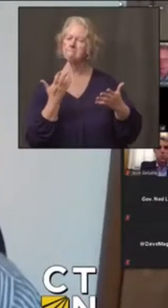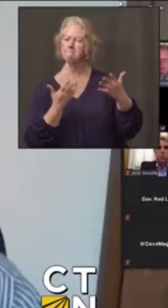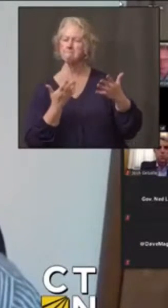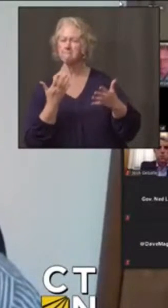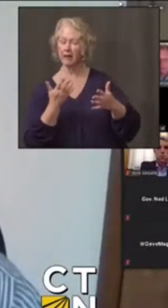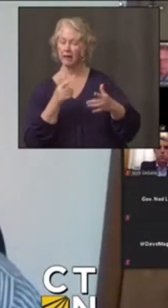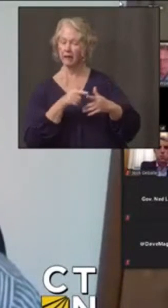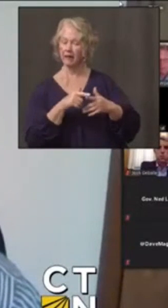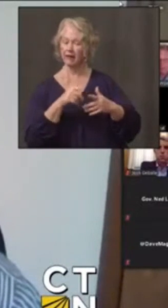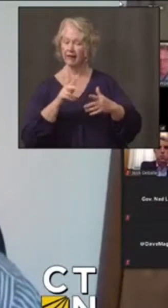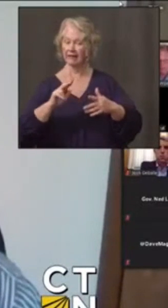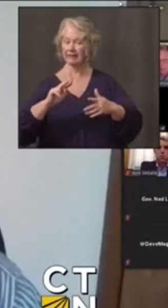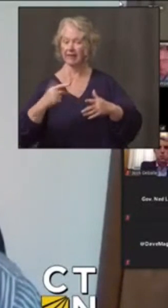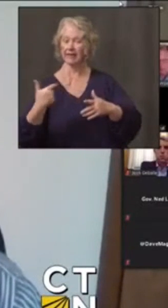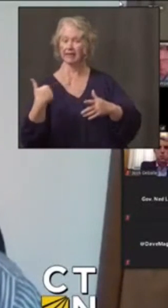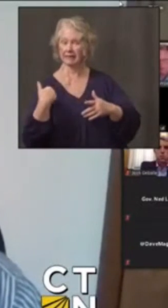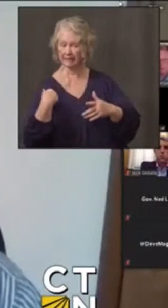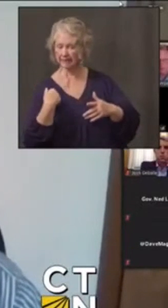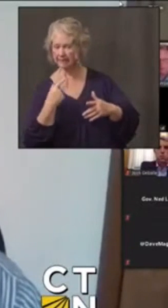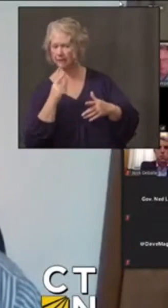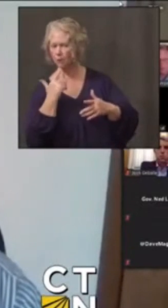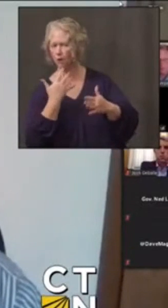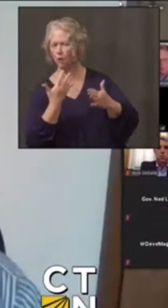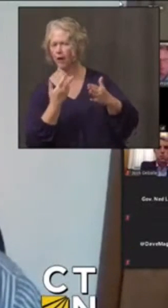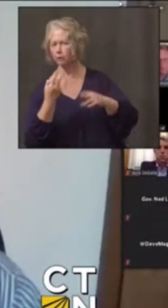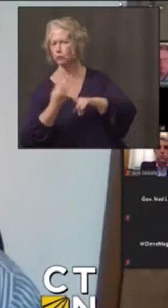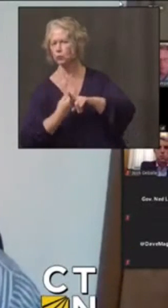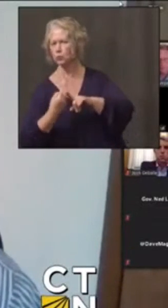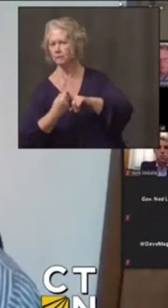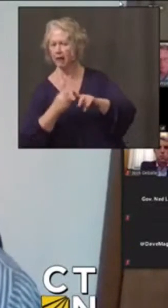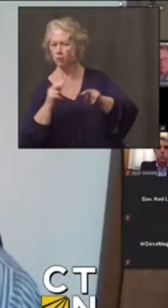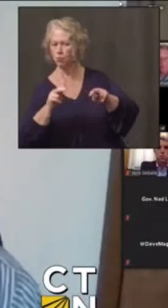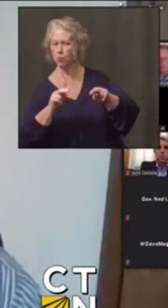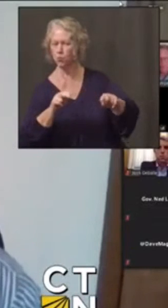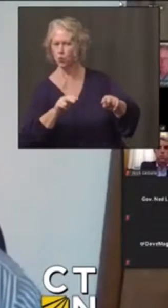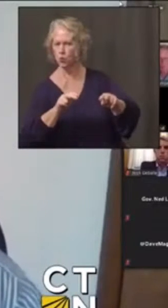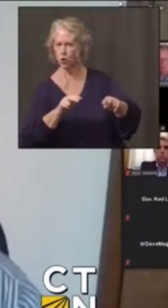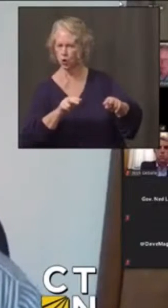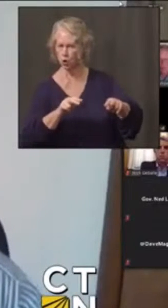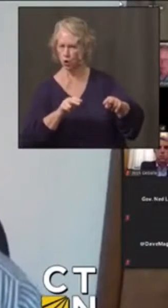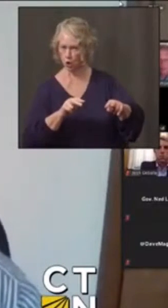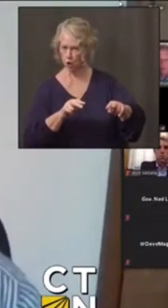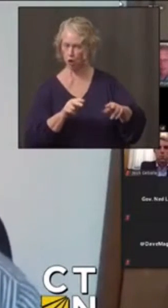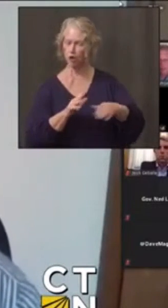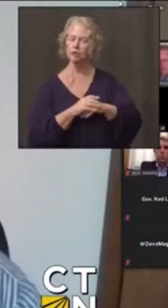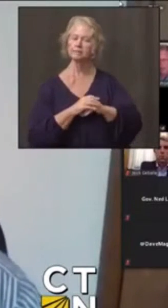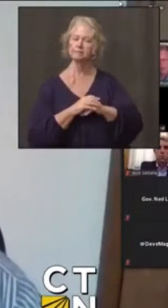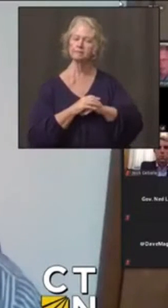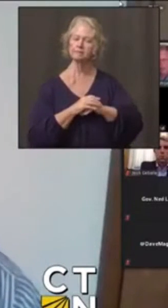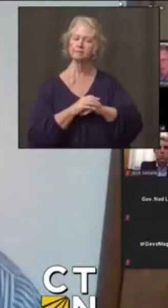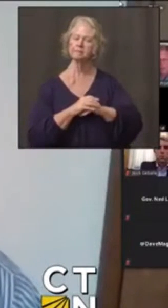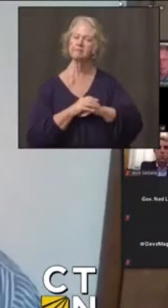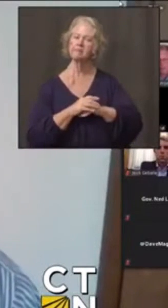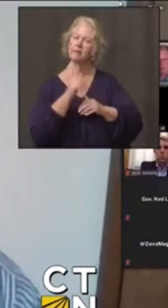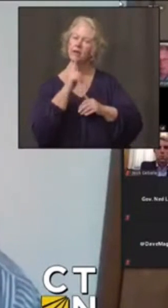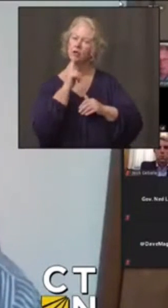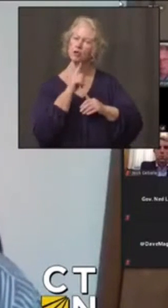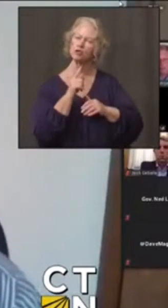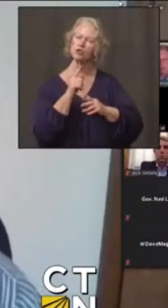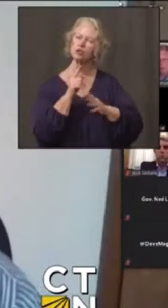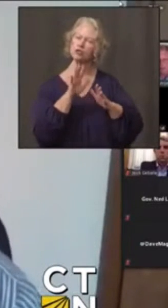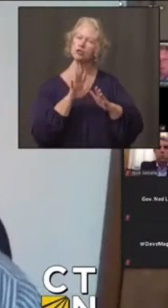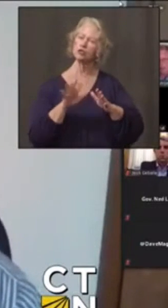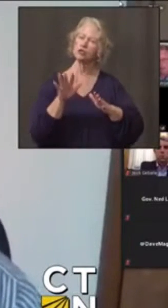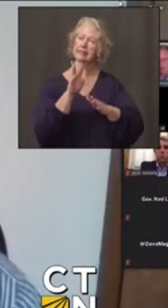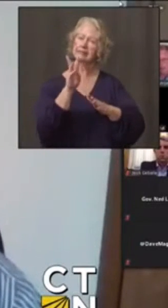injection, 2 injections to immunize the patient. So a 60-day runtime and at least 6,000 of the volunteers in